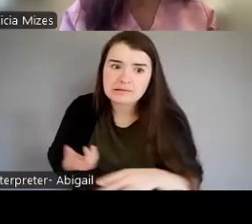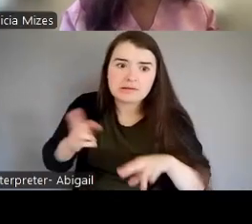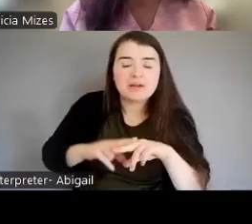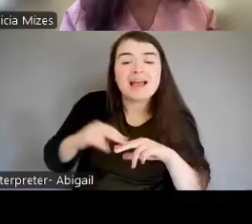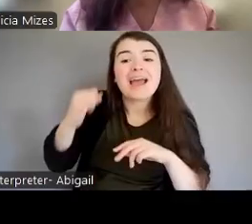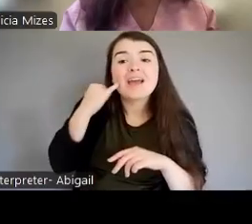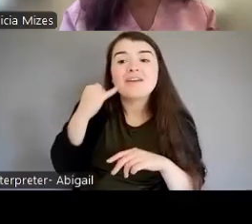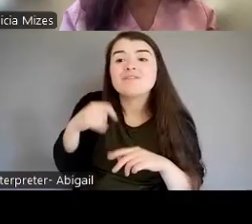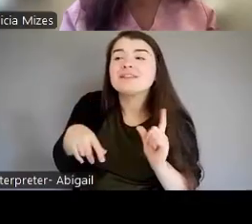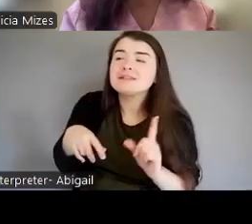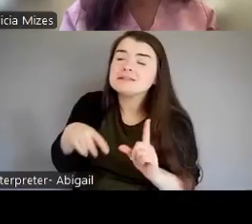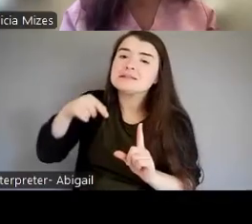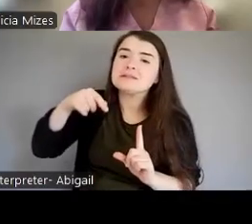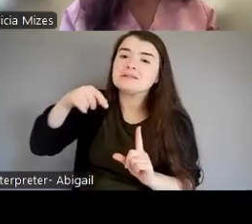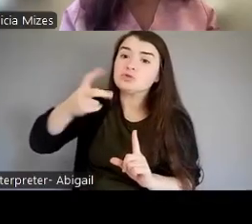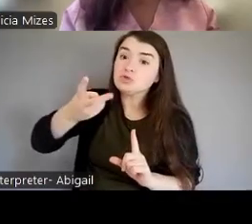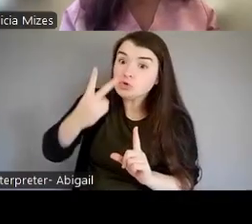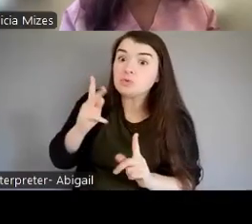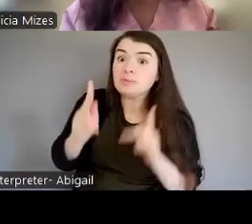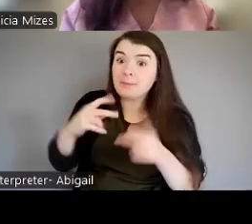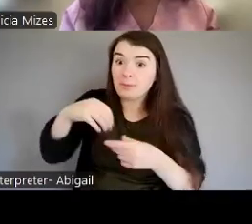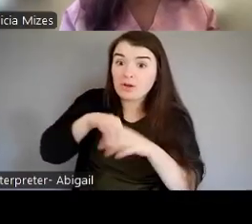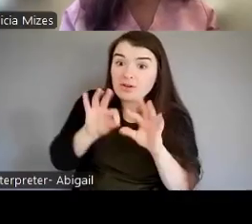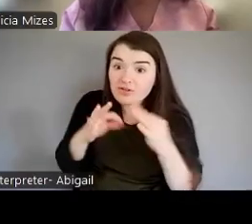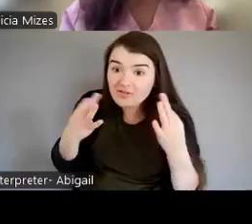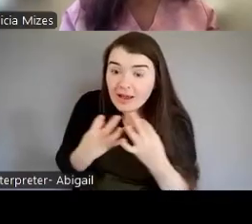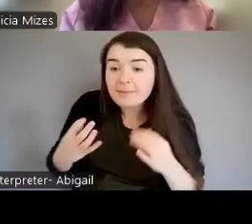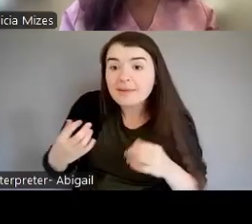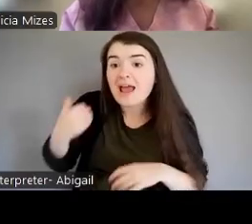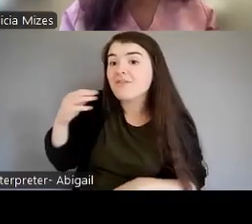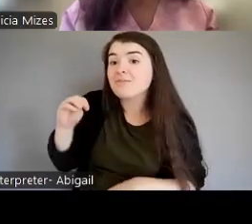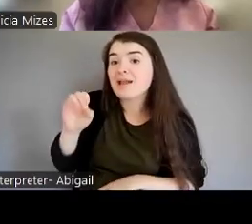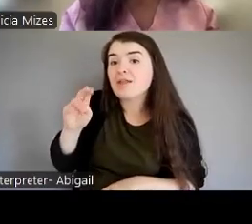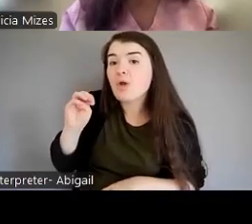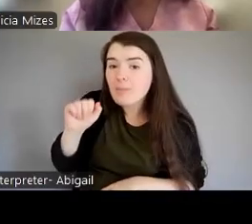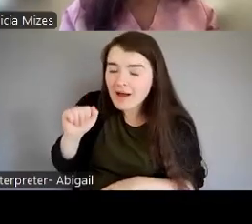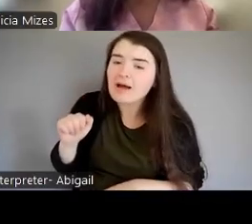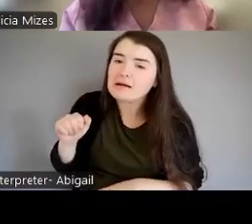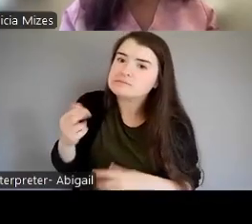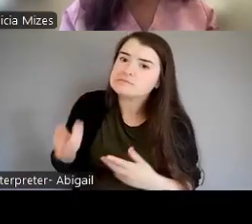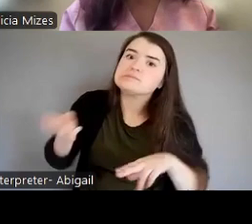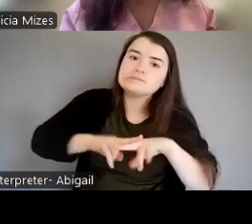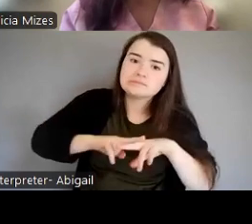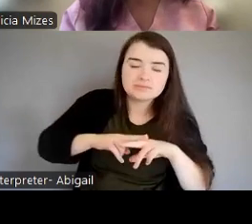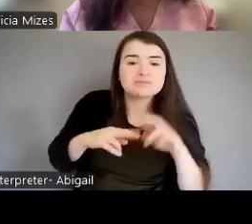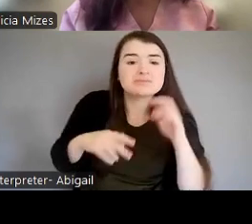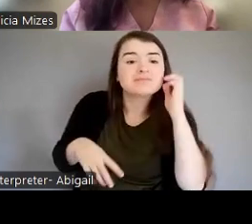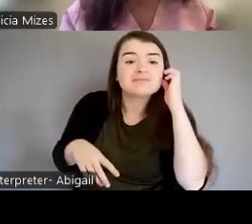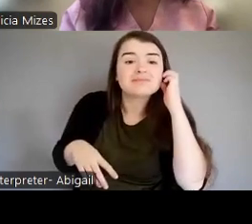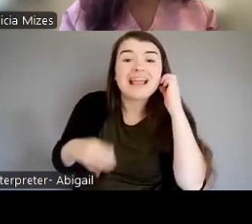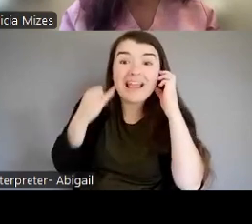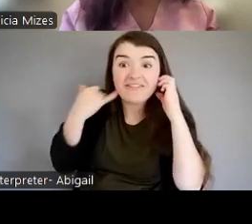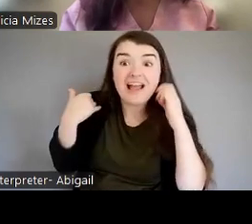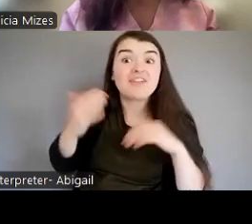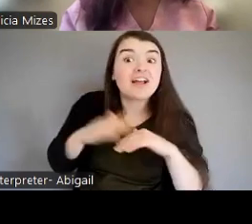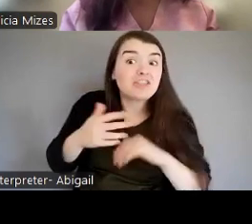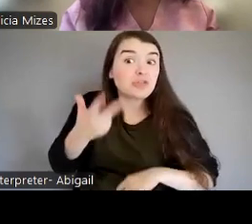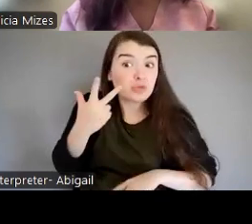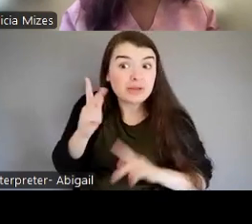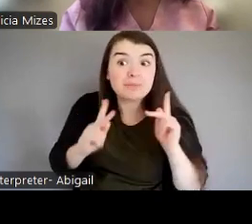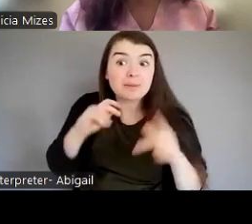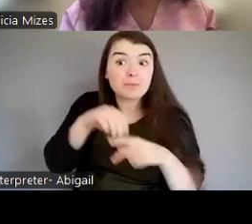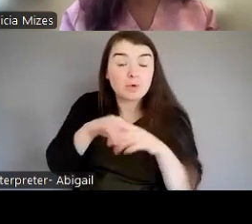have 2 first-degree relatives with melanoma, and upwards of 10 to 15 times higher if they have at least 3 relatives who